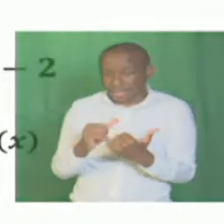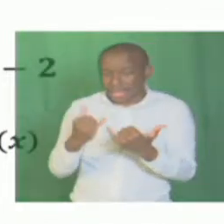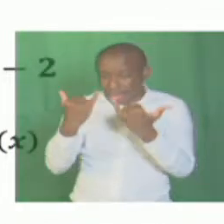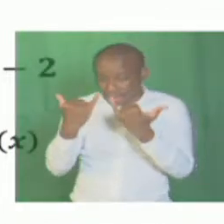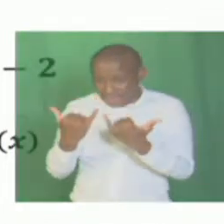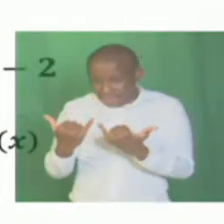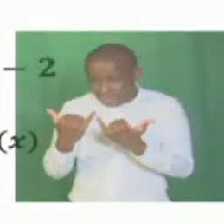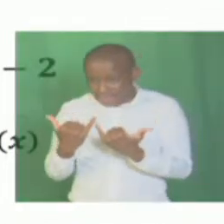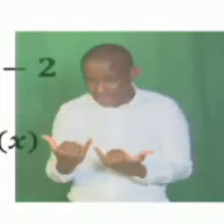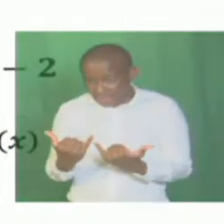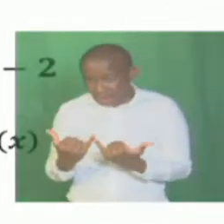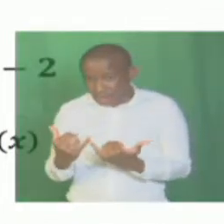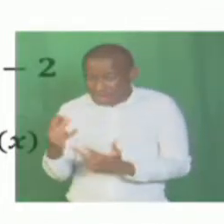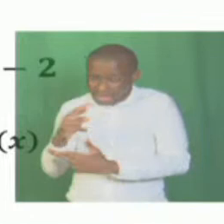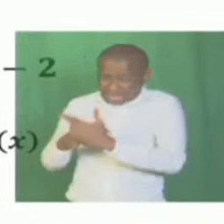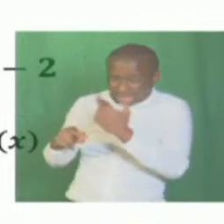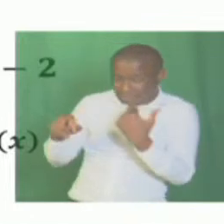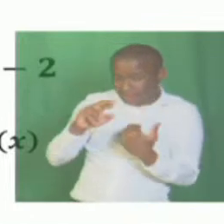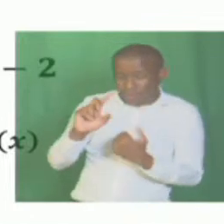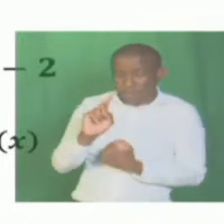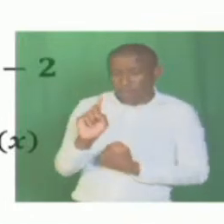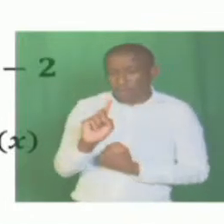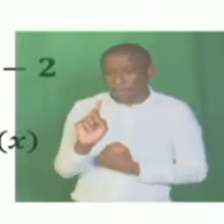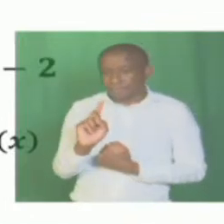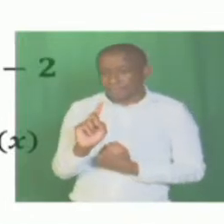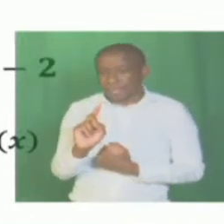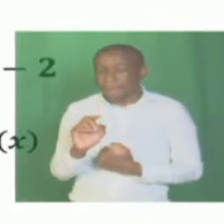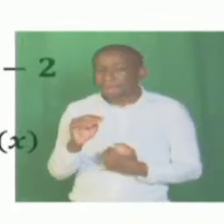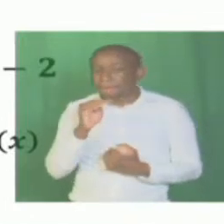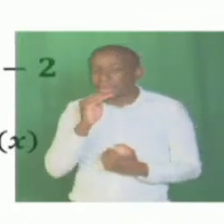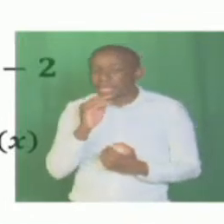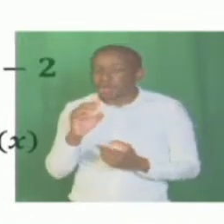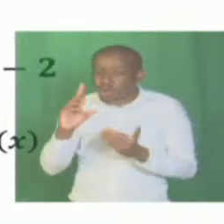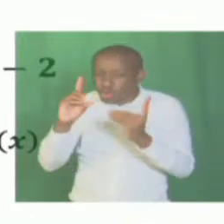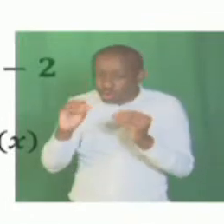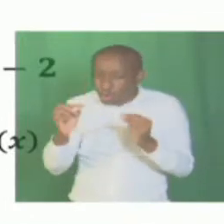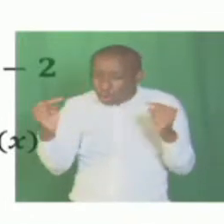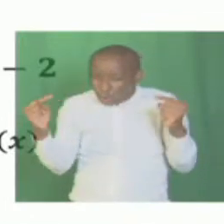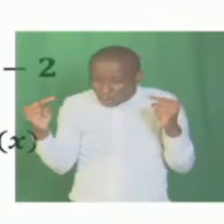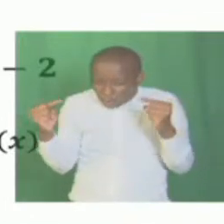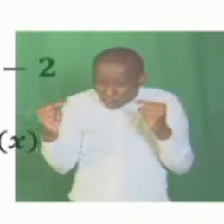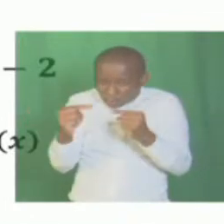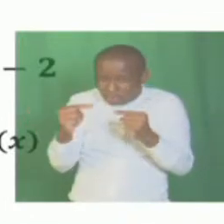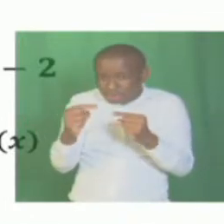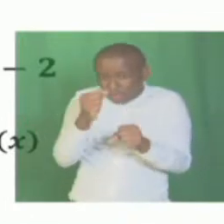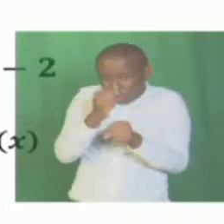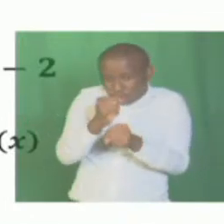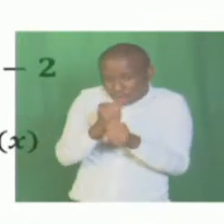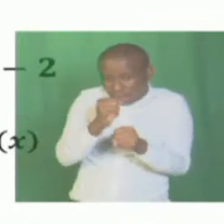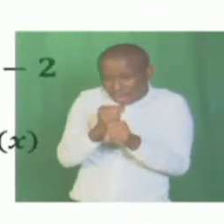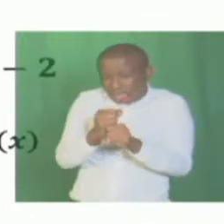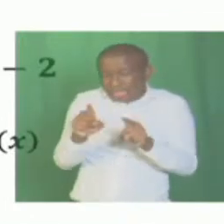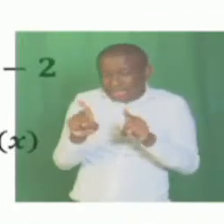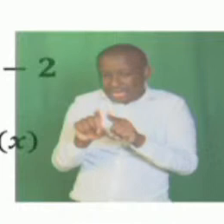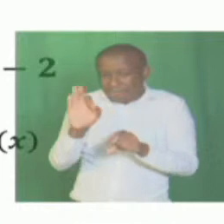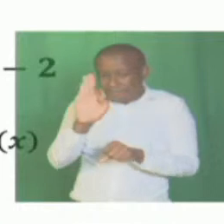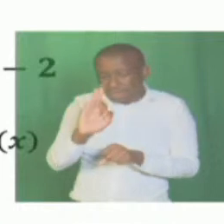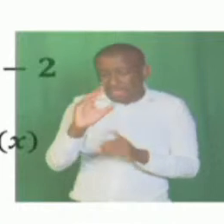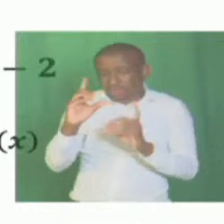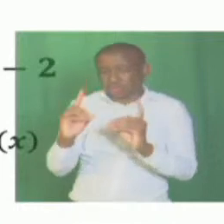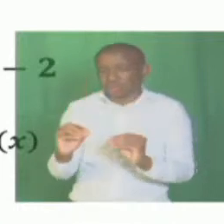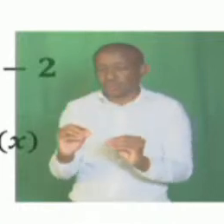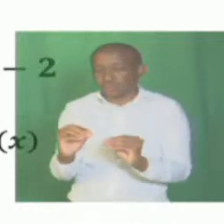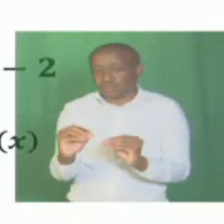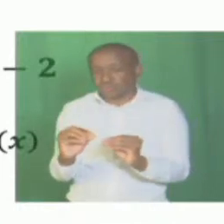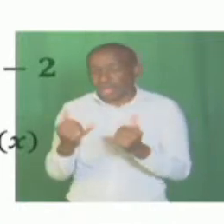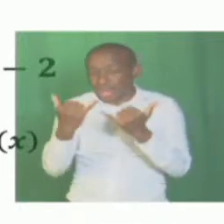function, you reverse. We are rather saying you are doing the opposite job that was done by the function. So there are